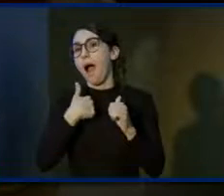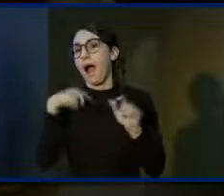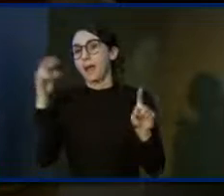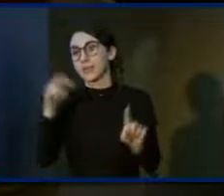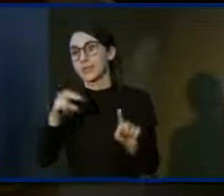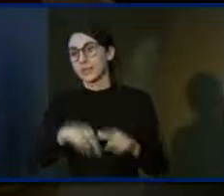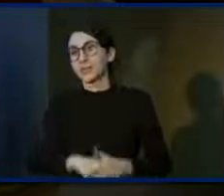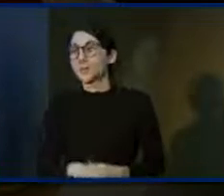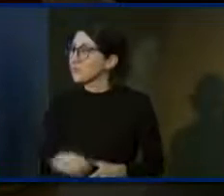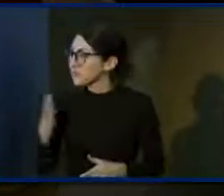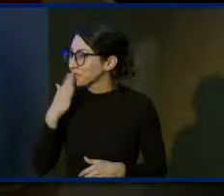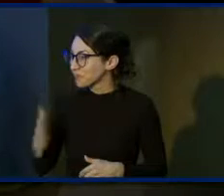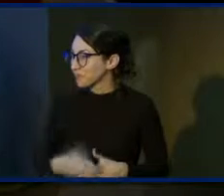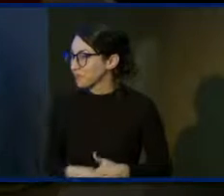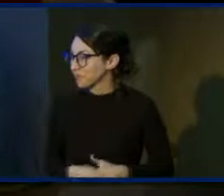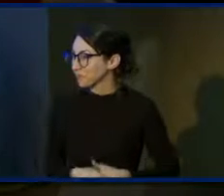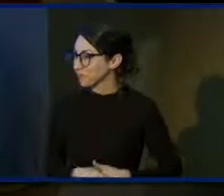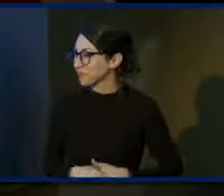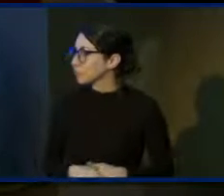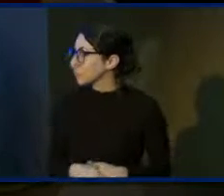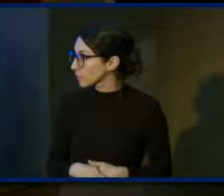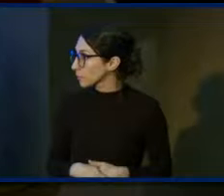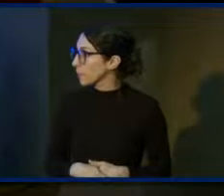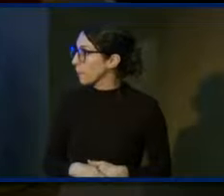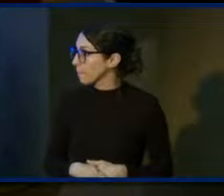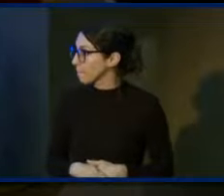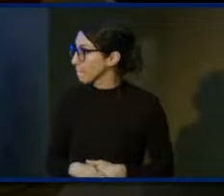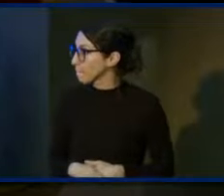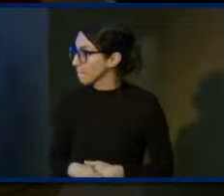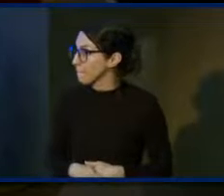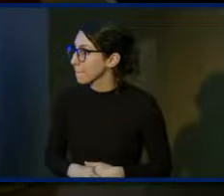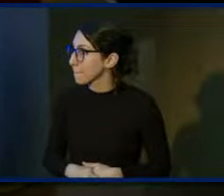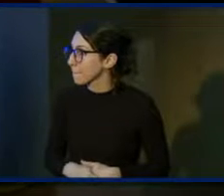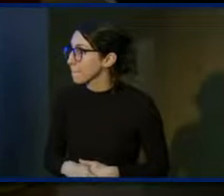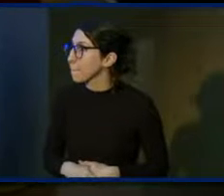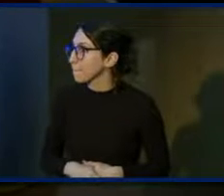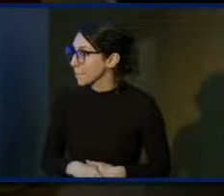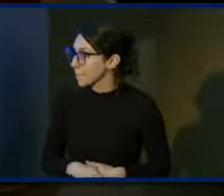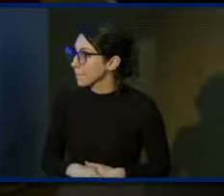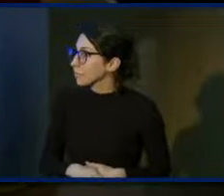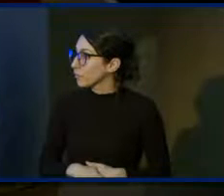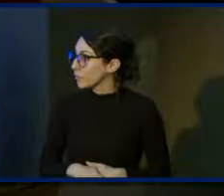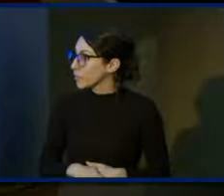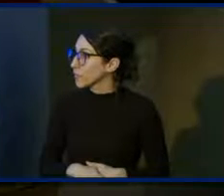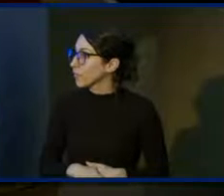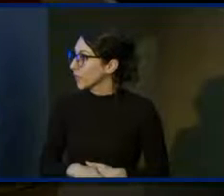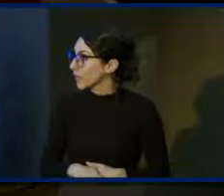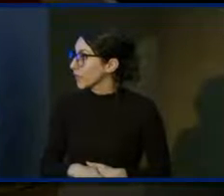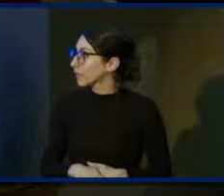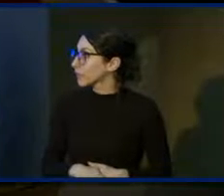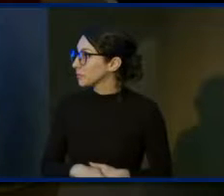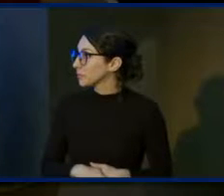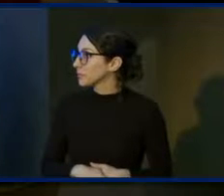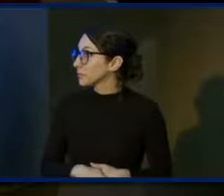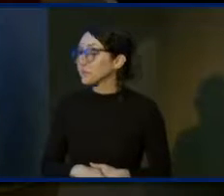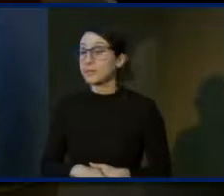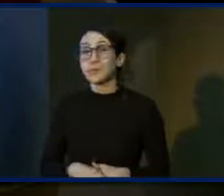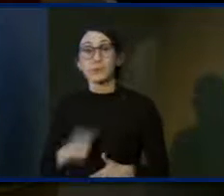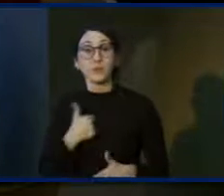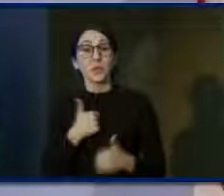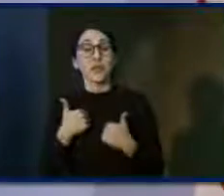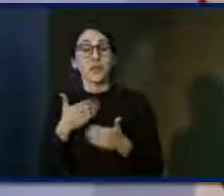you so much. Wow. Sure. All right, so we've had some amazing moments, Mayor. That, to